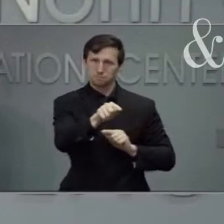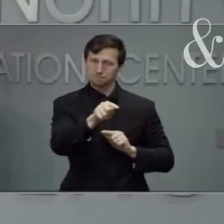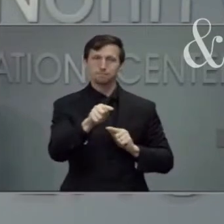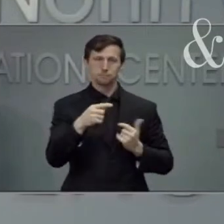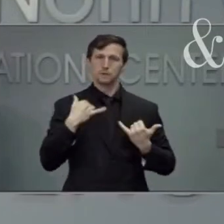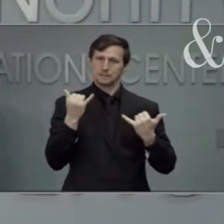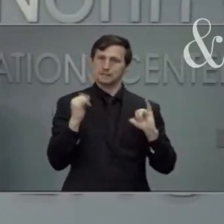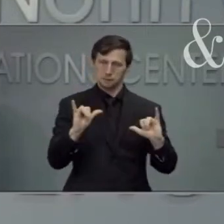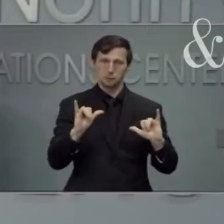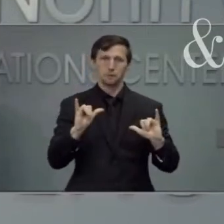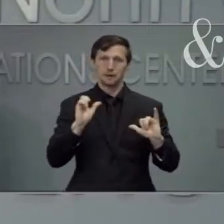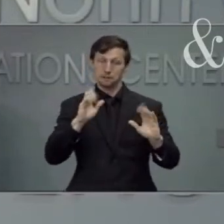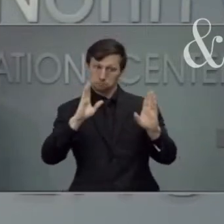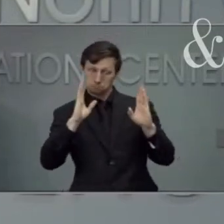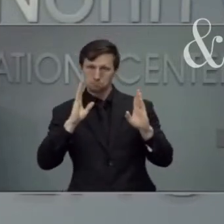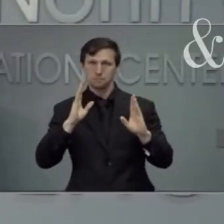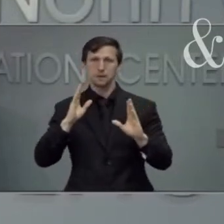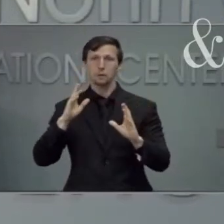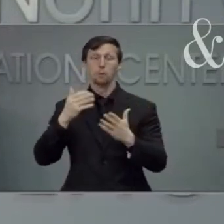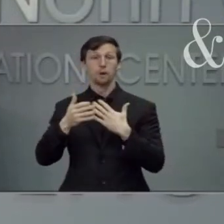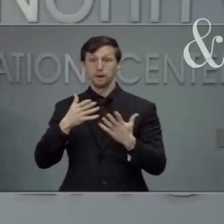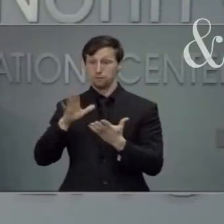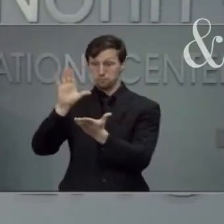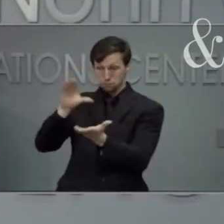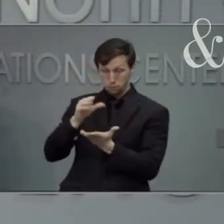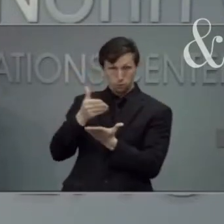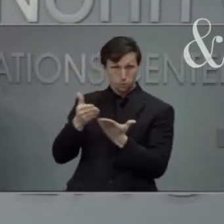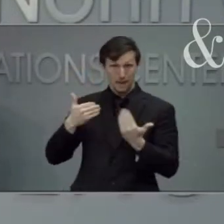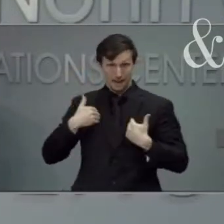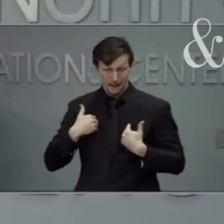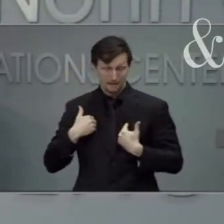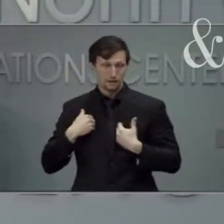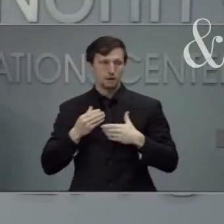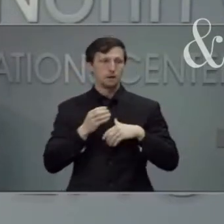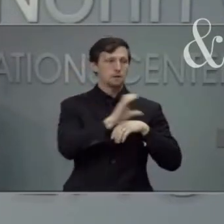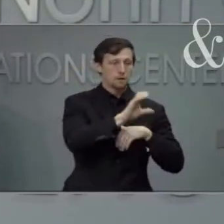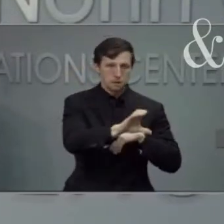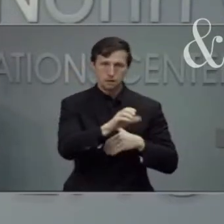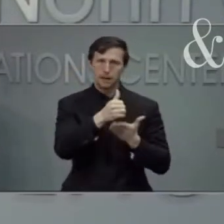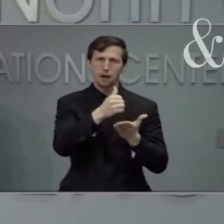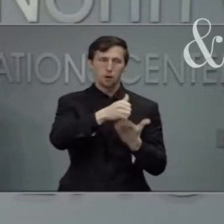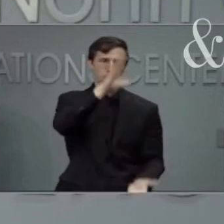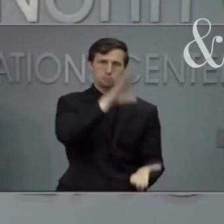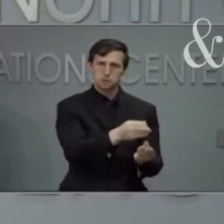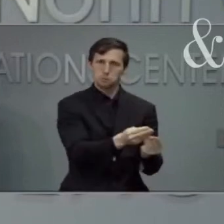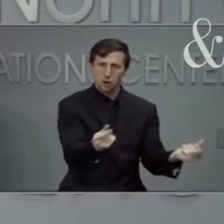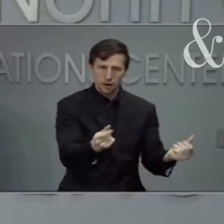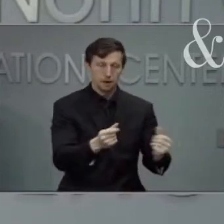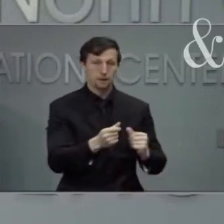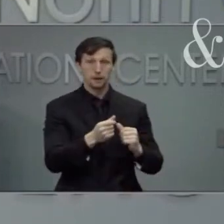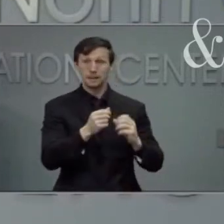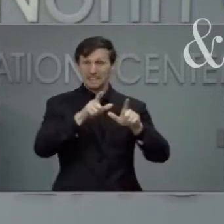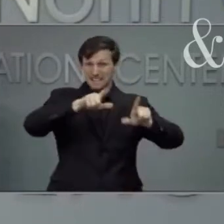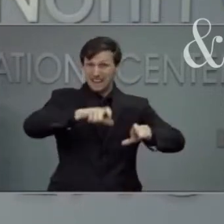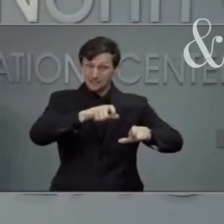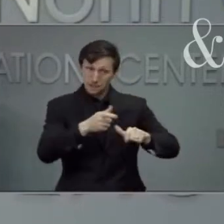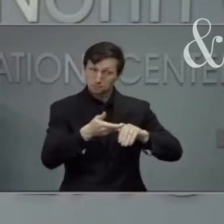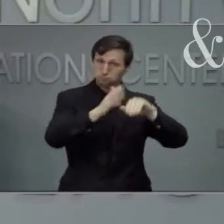and protect public health. This funding can help us get more testing, more treatment, and more vaccines in